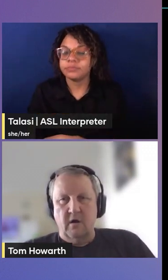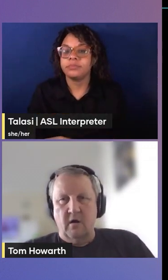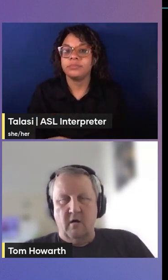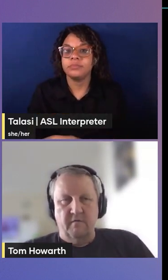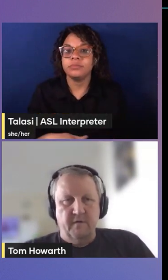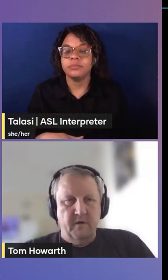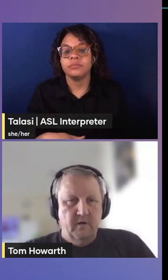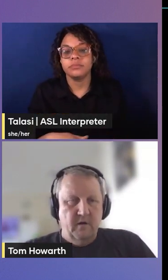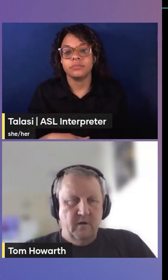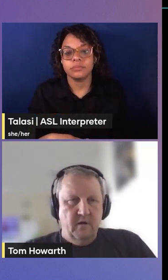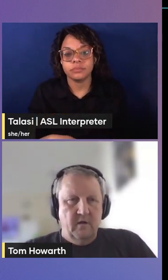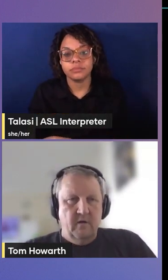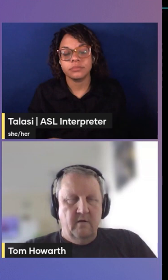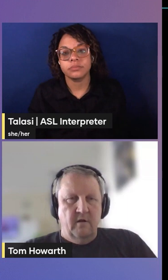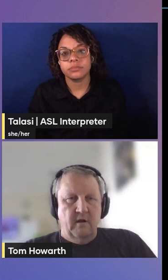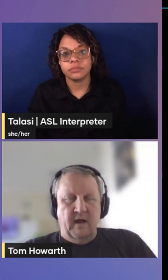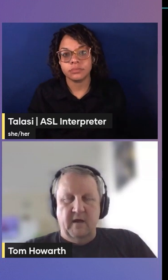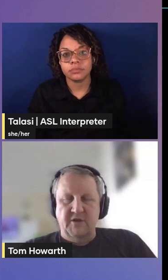parcel of